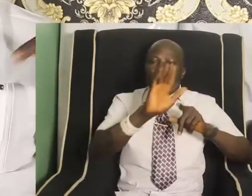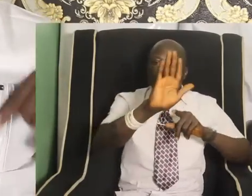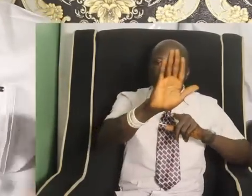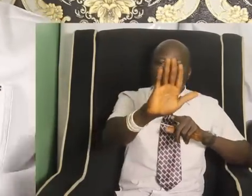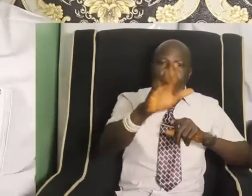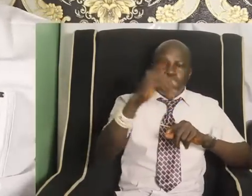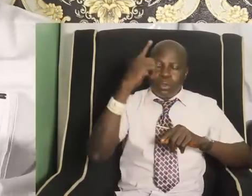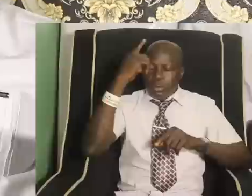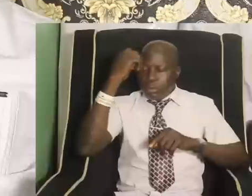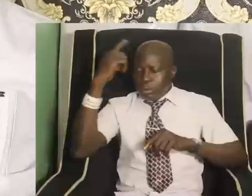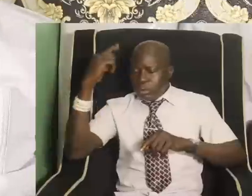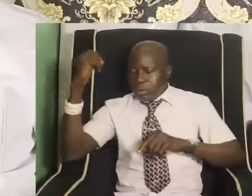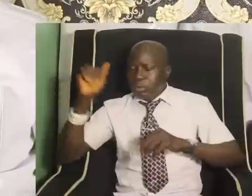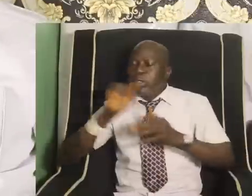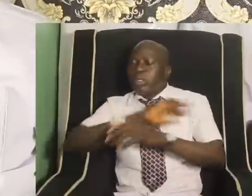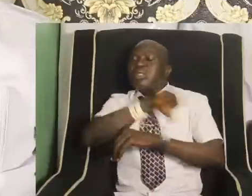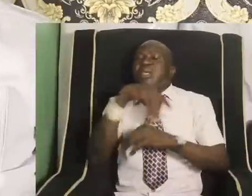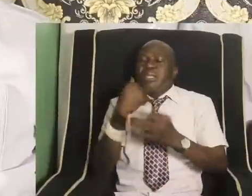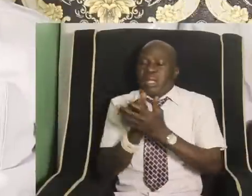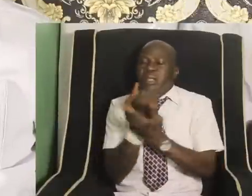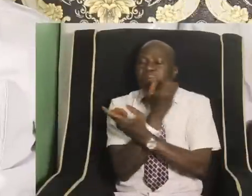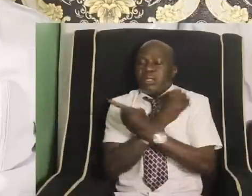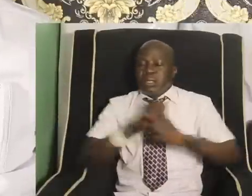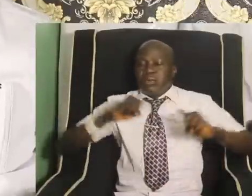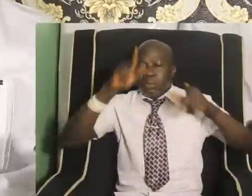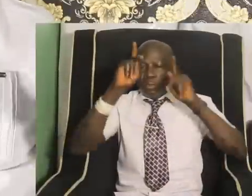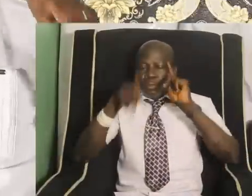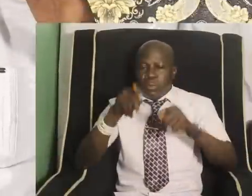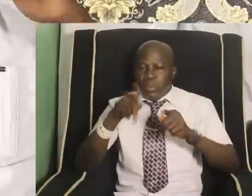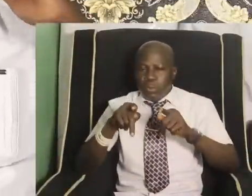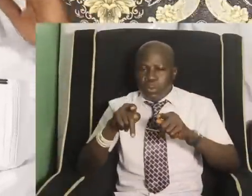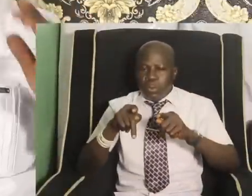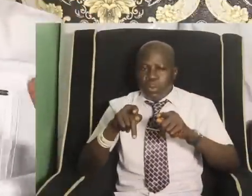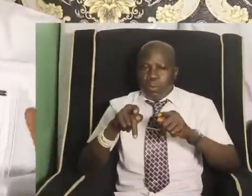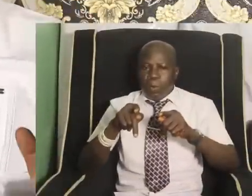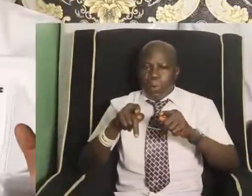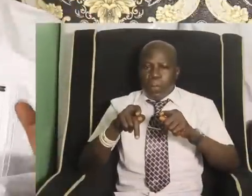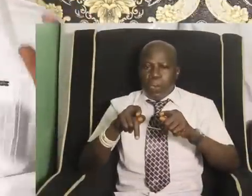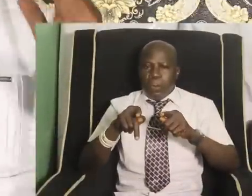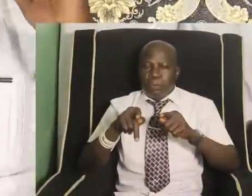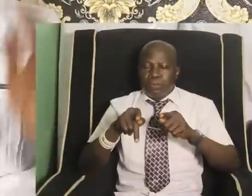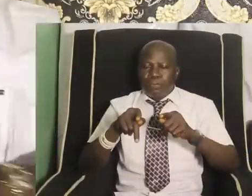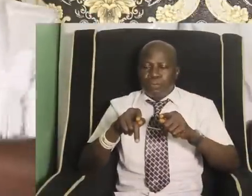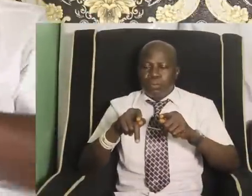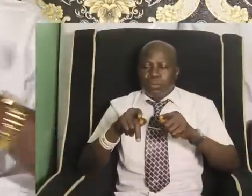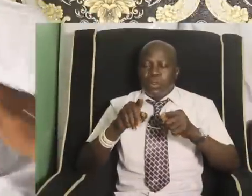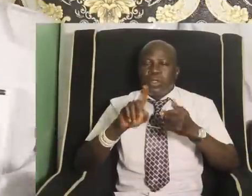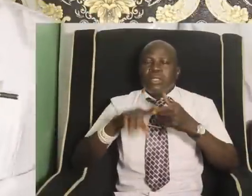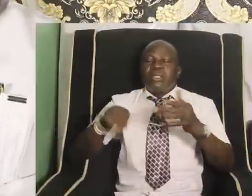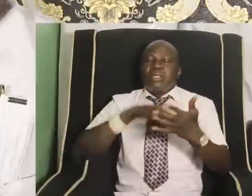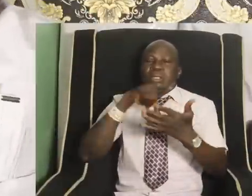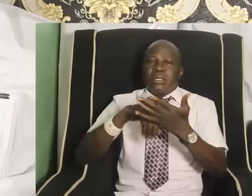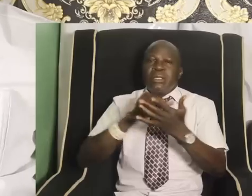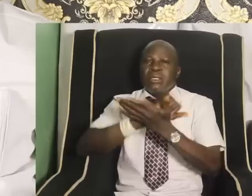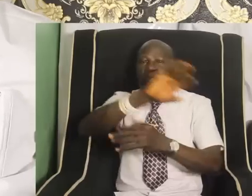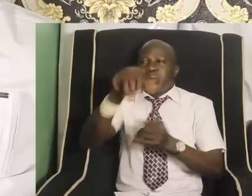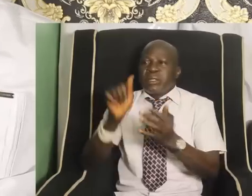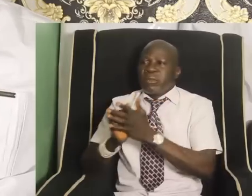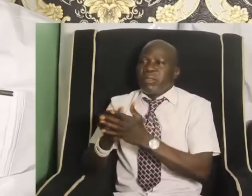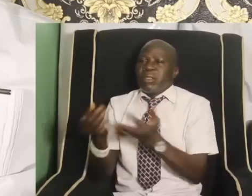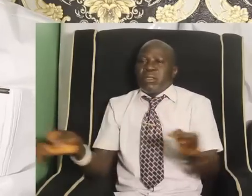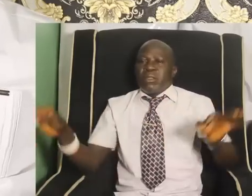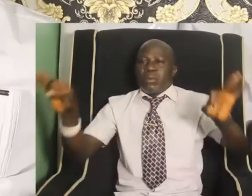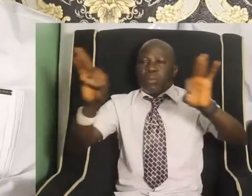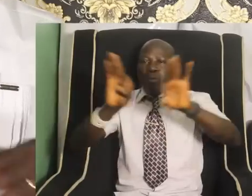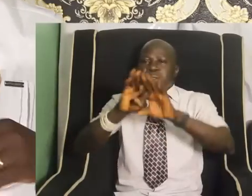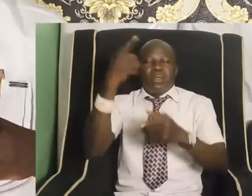But your dream says you will be protecting people. A common cell, but I keep you go where dining. This death is being important